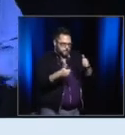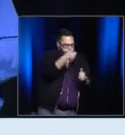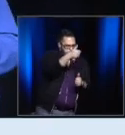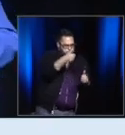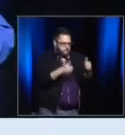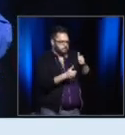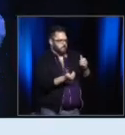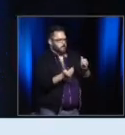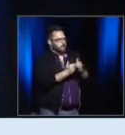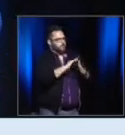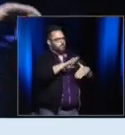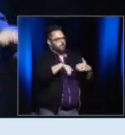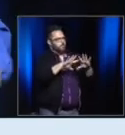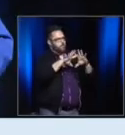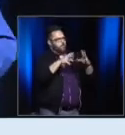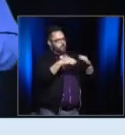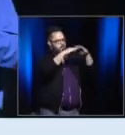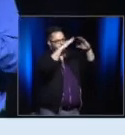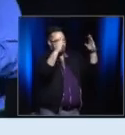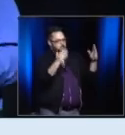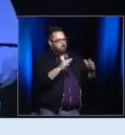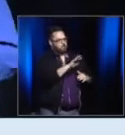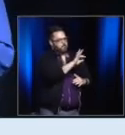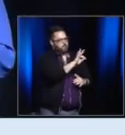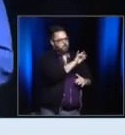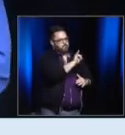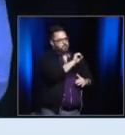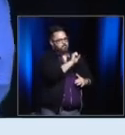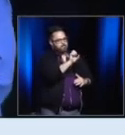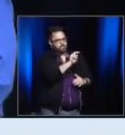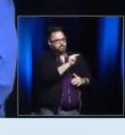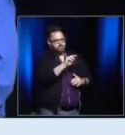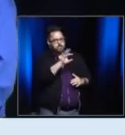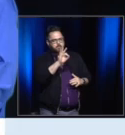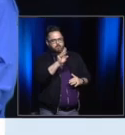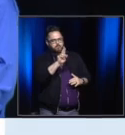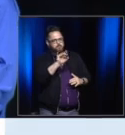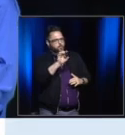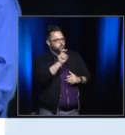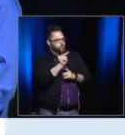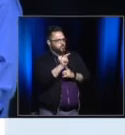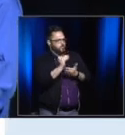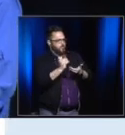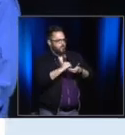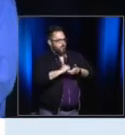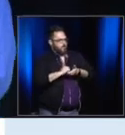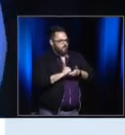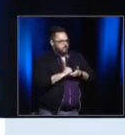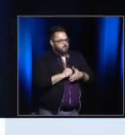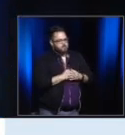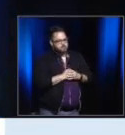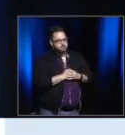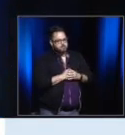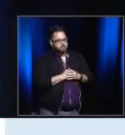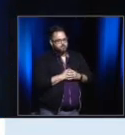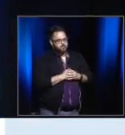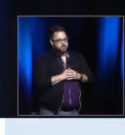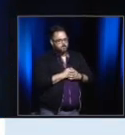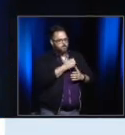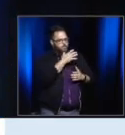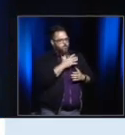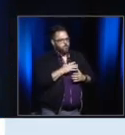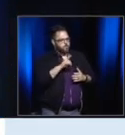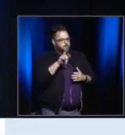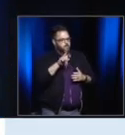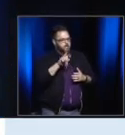fission-fusion society and overlapping with a bunch of other little second-order alliances. Livia Gerber, working out of Michael